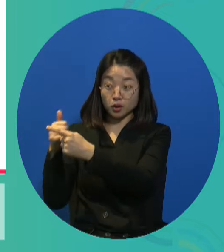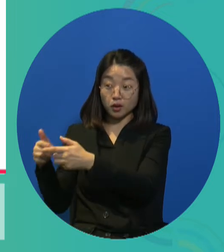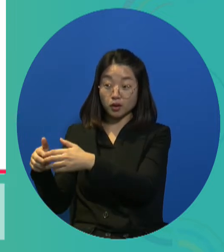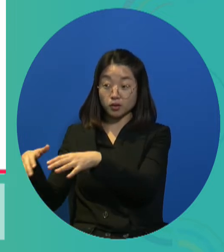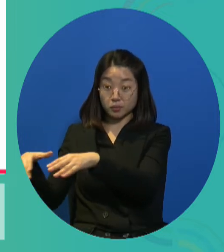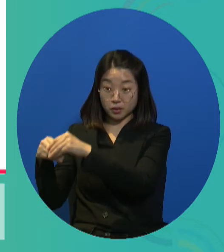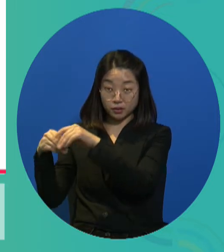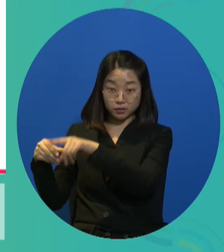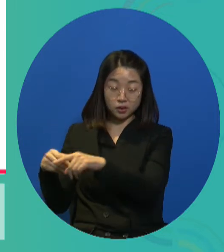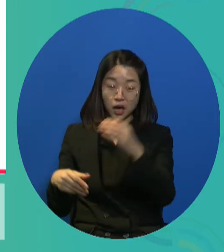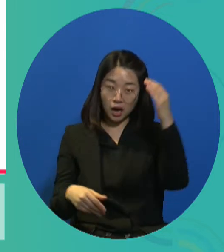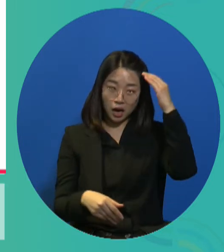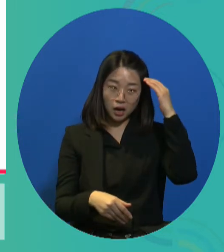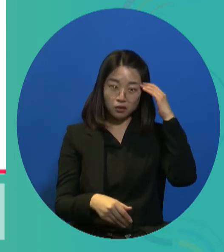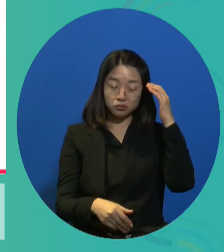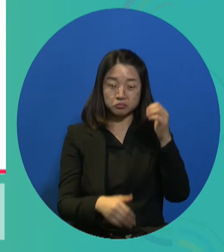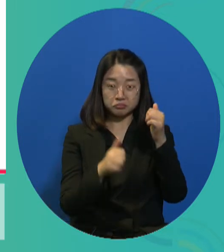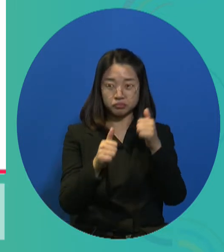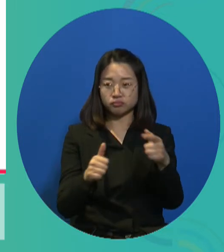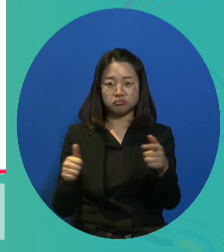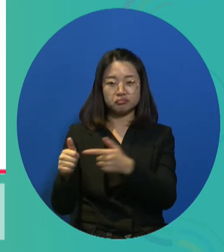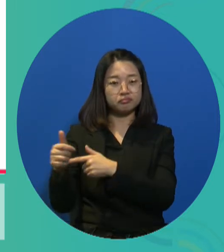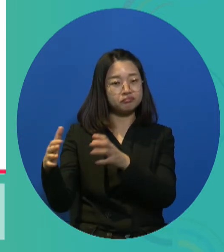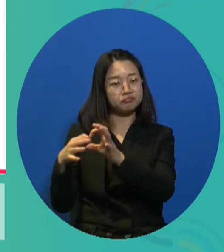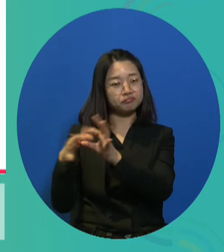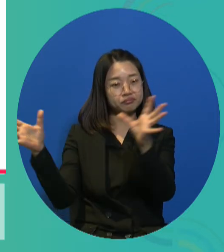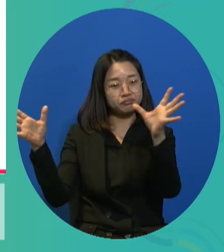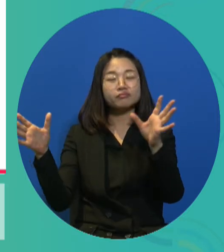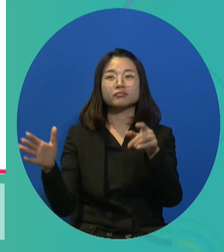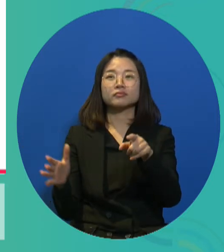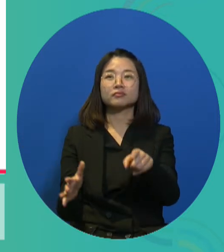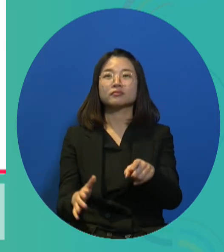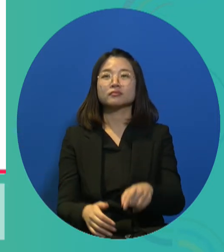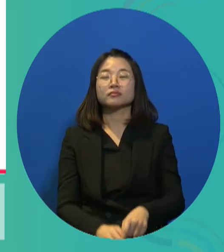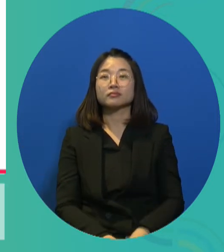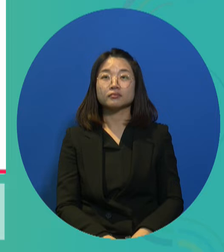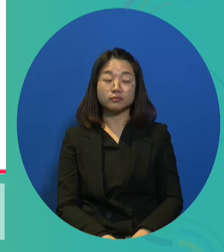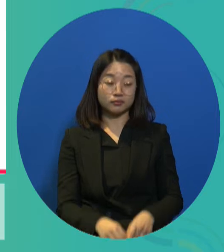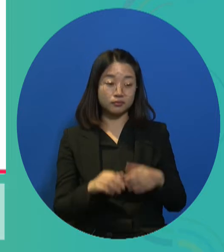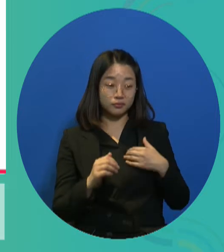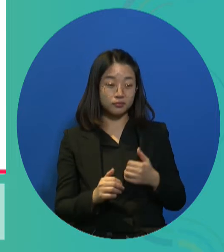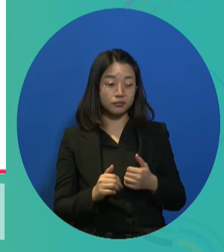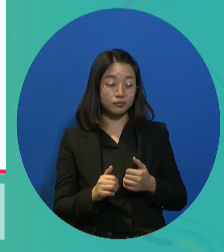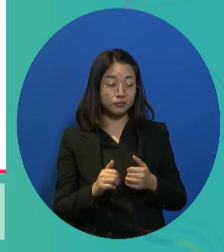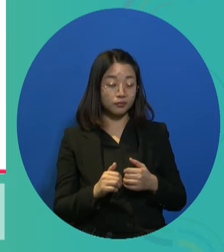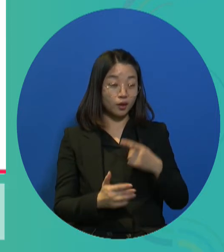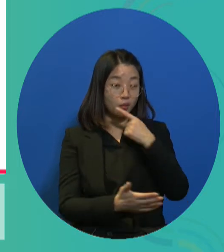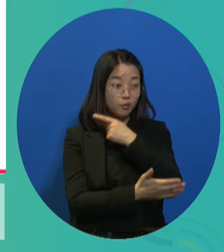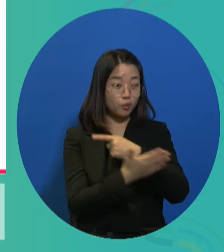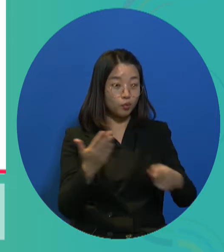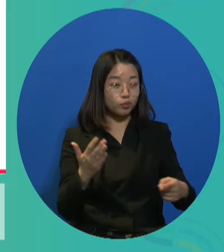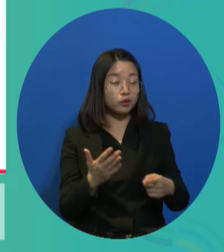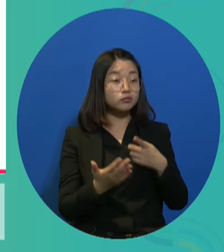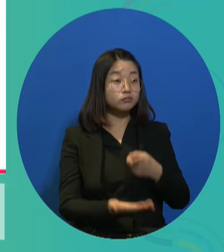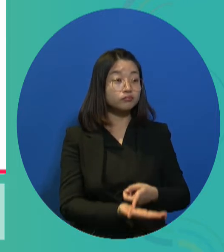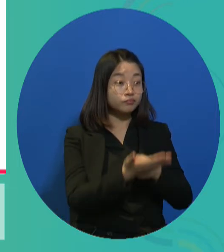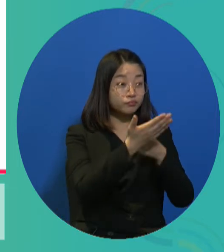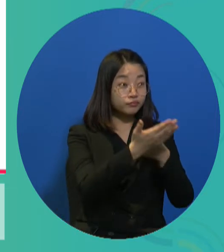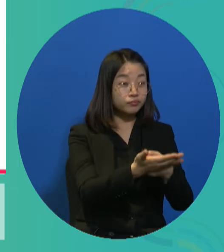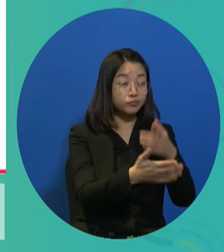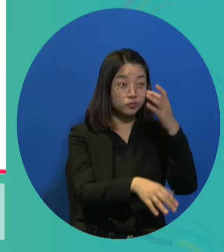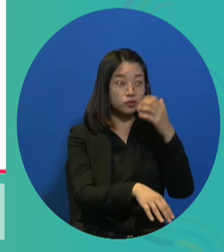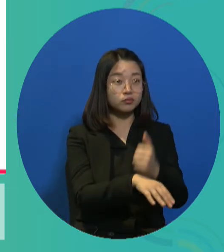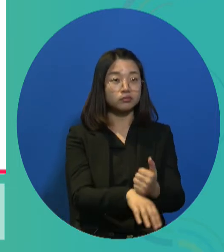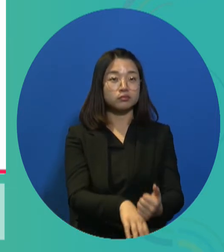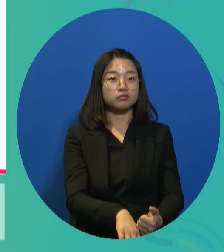the conclusion of this committee was ruled in the domestic court as not applicable in the domestic